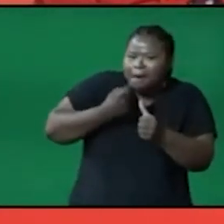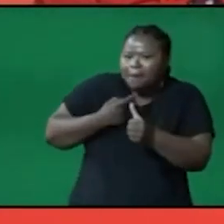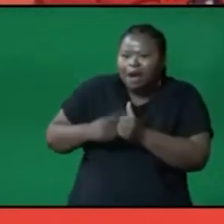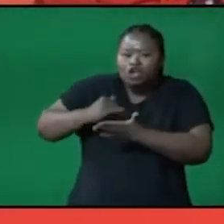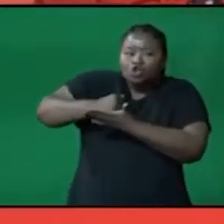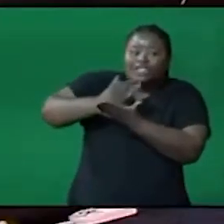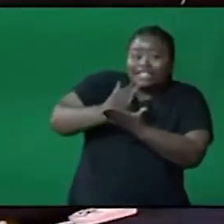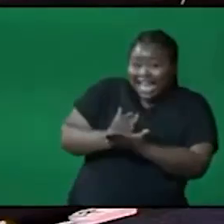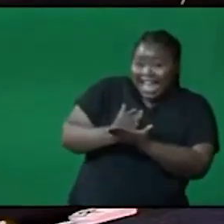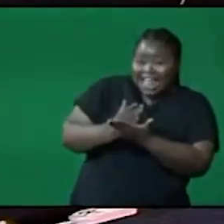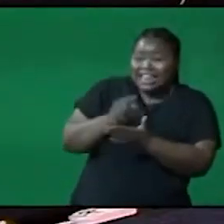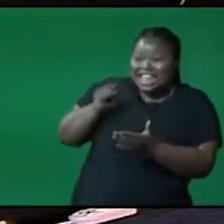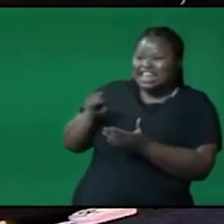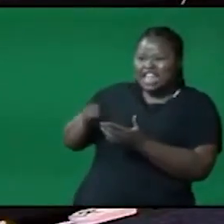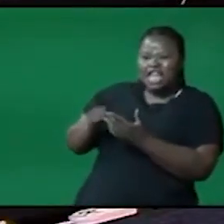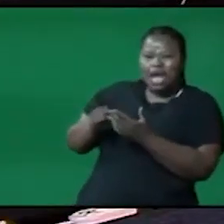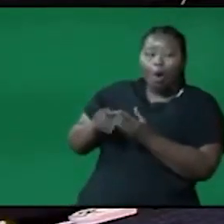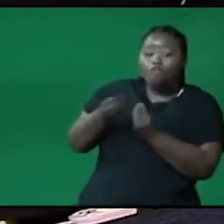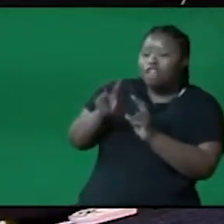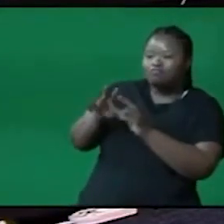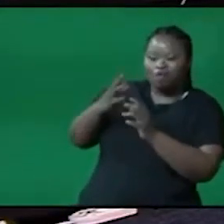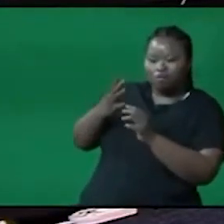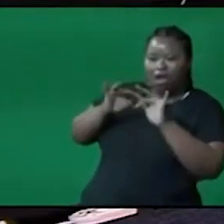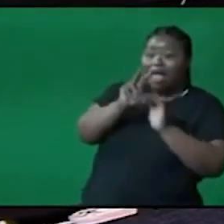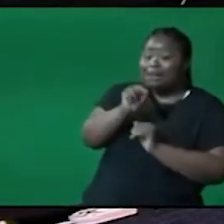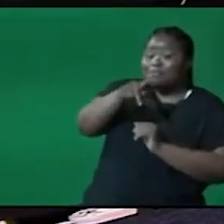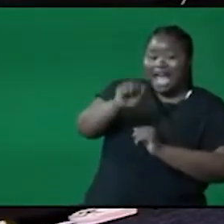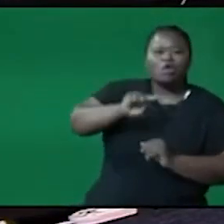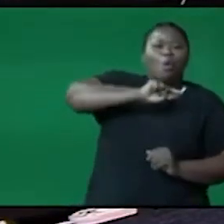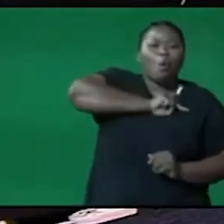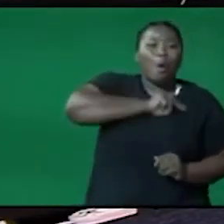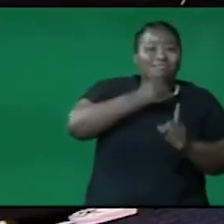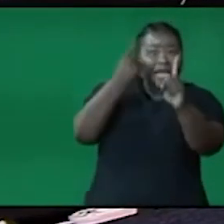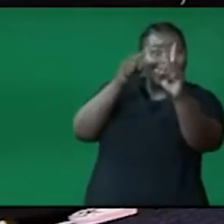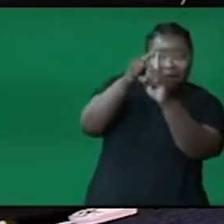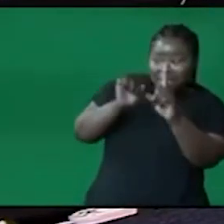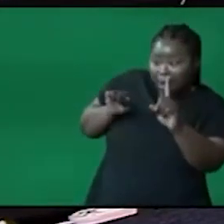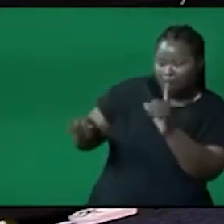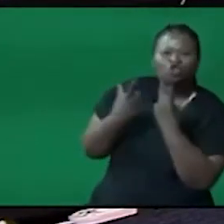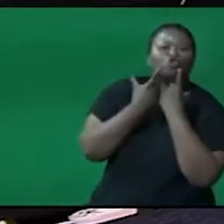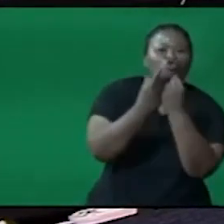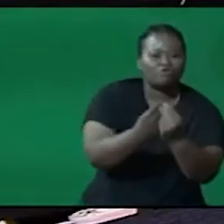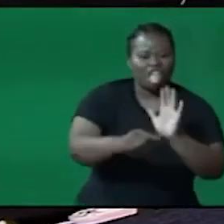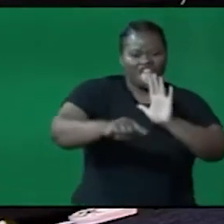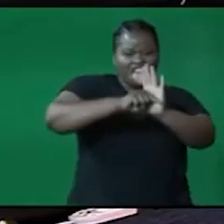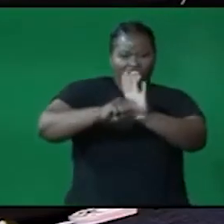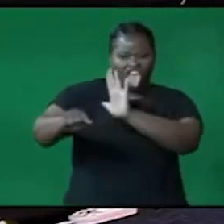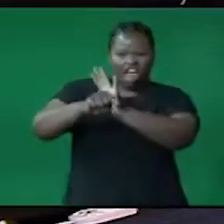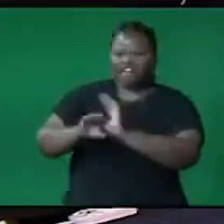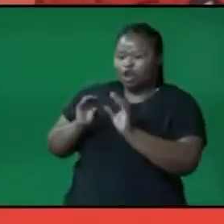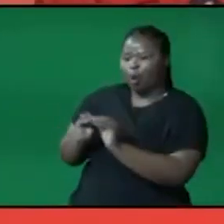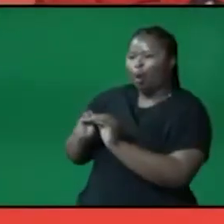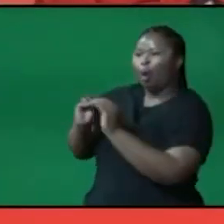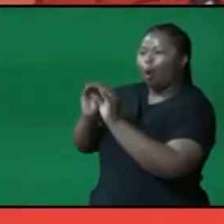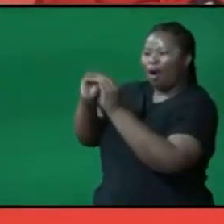the credibility and authenticity of our assembly because the aim is to caricature us as an organization